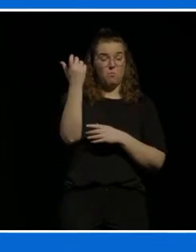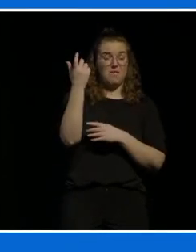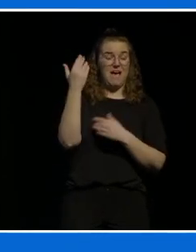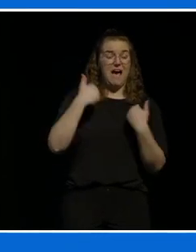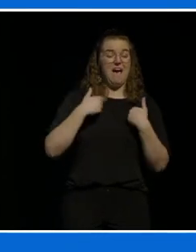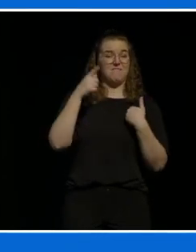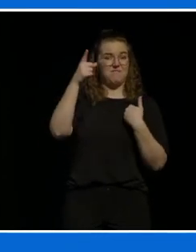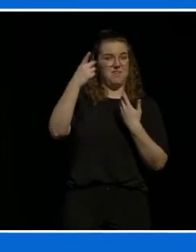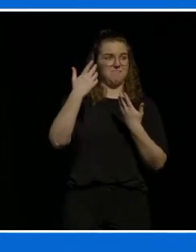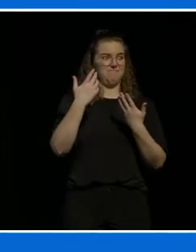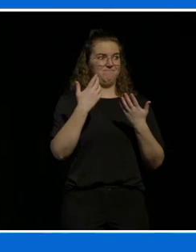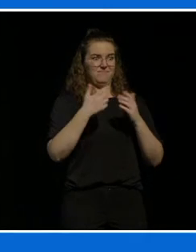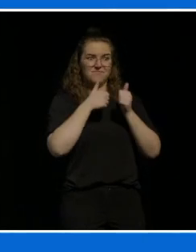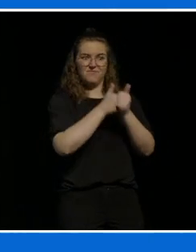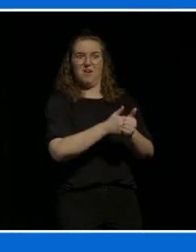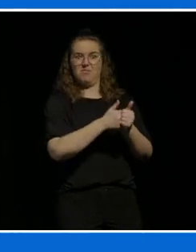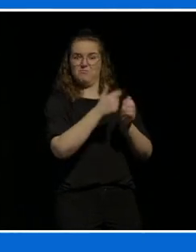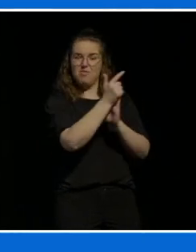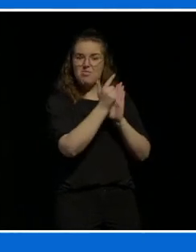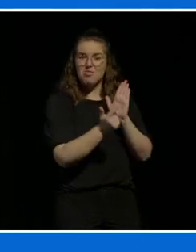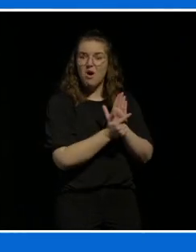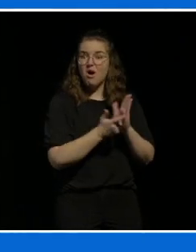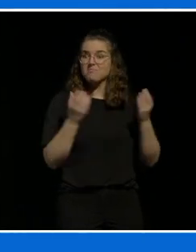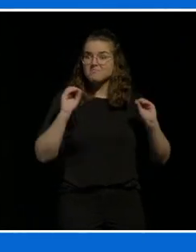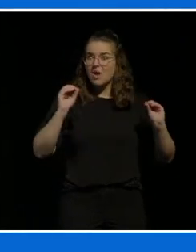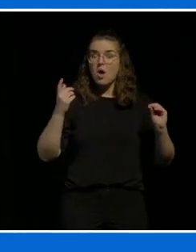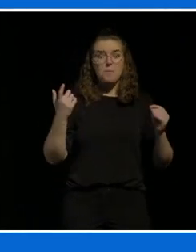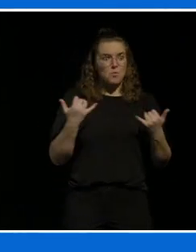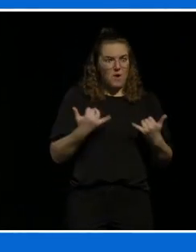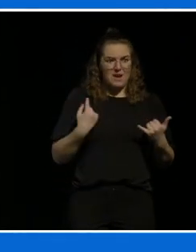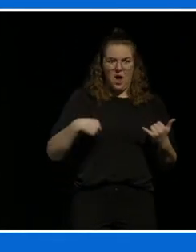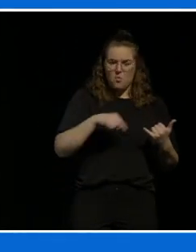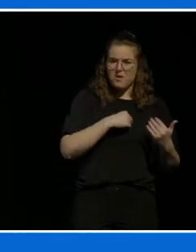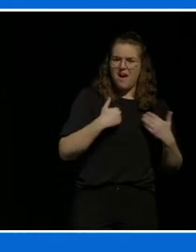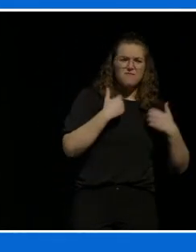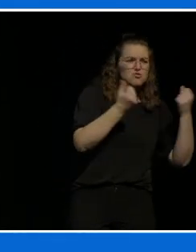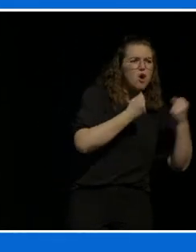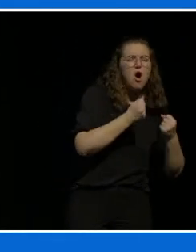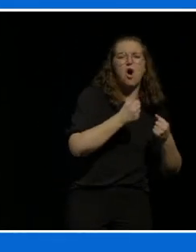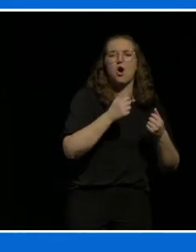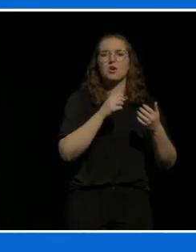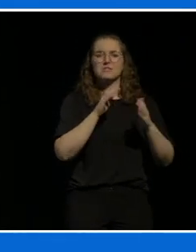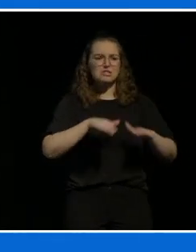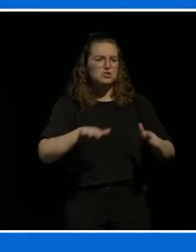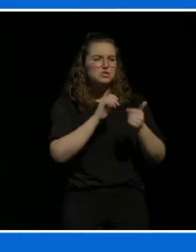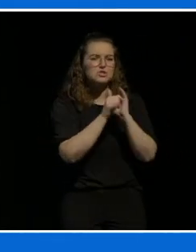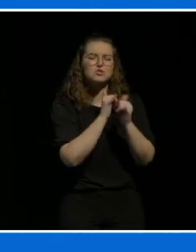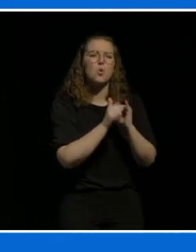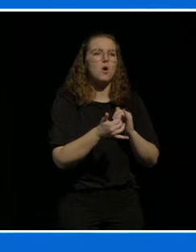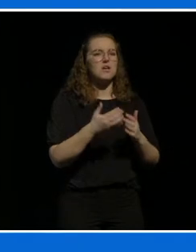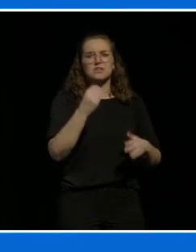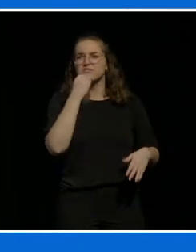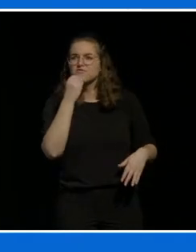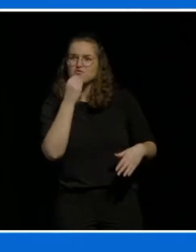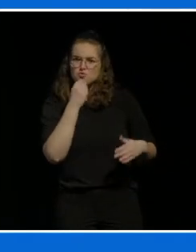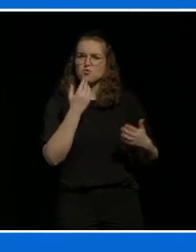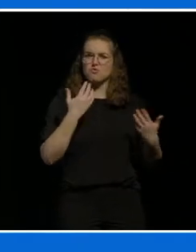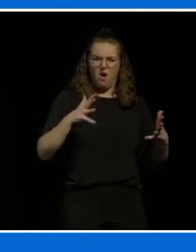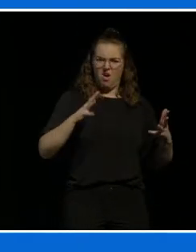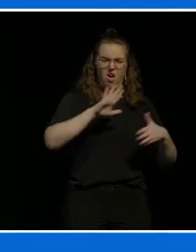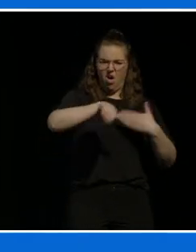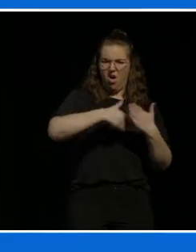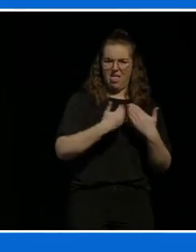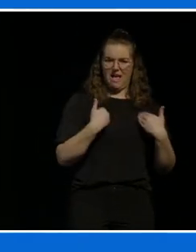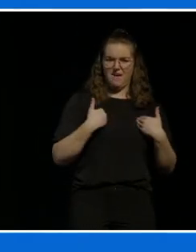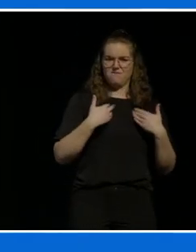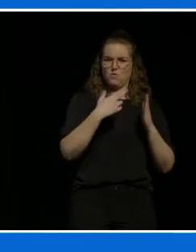same protections that we have for cars and that we have for children's toys and that we have for food. And so there are actually two key policies that I'm actually going to Sacramento